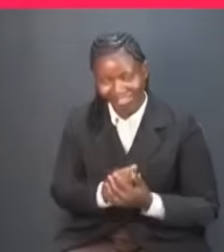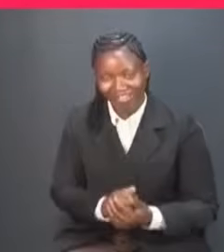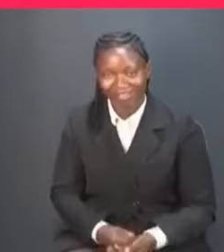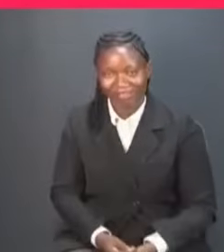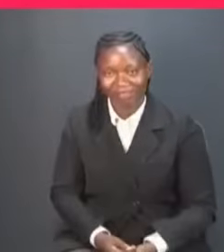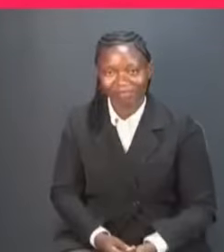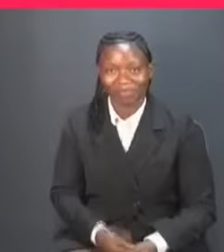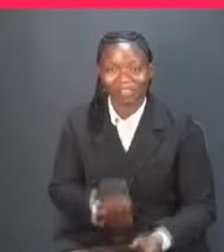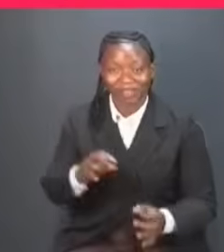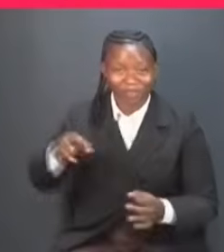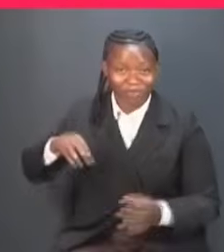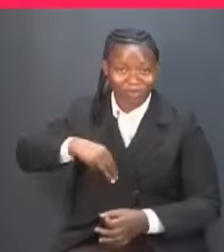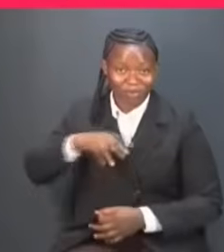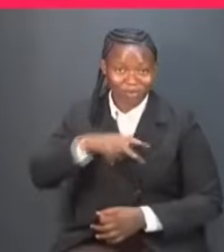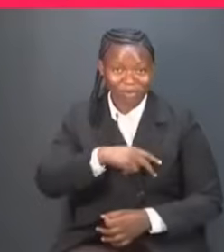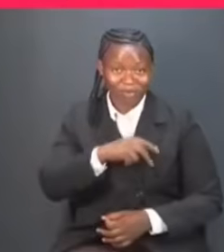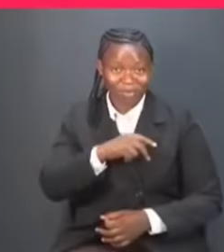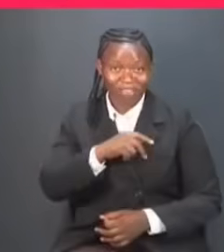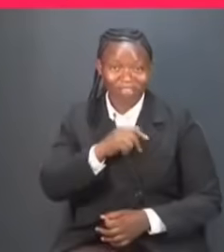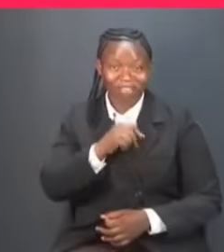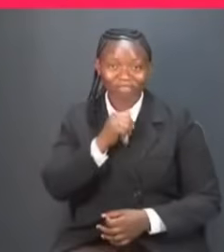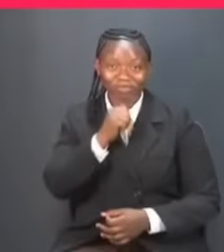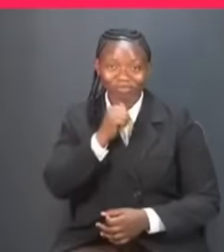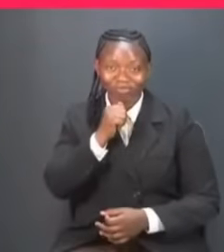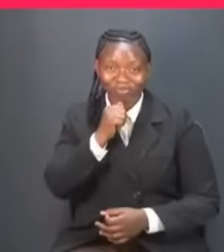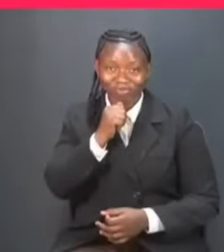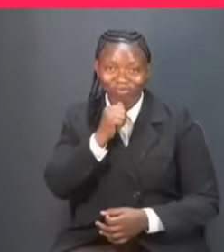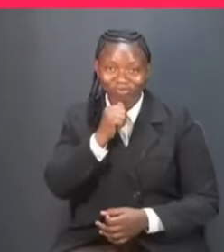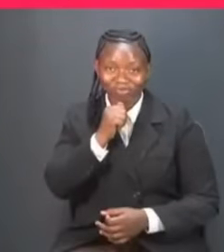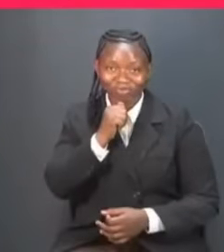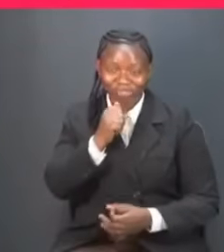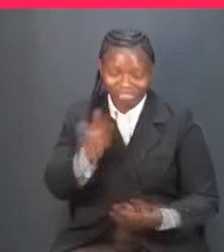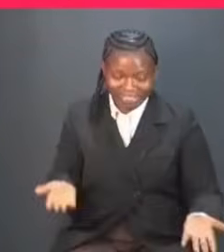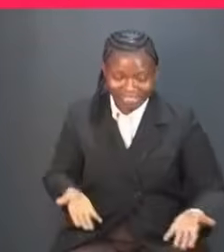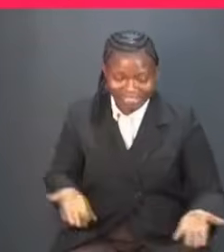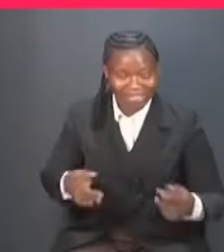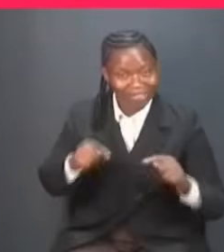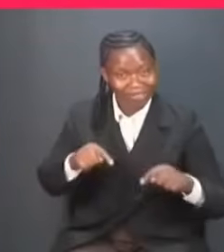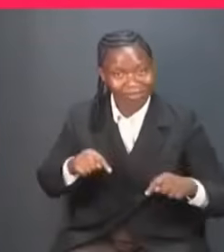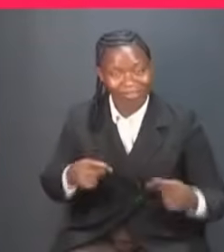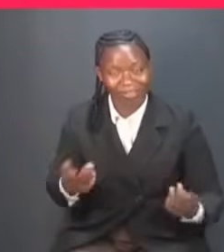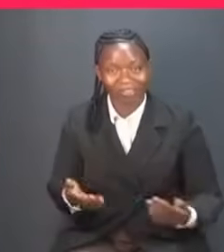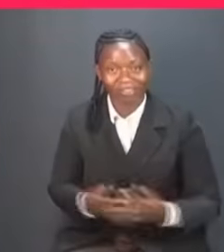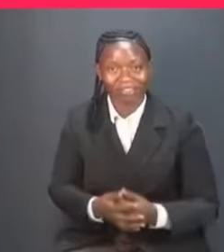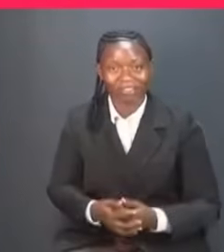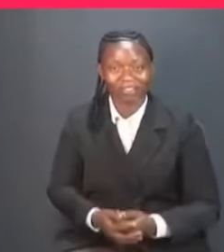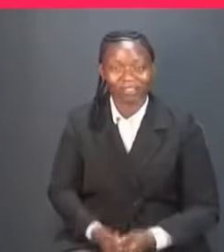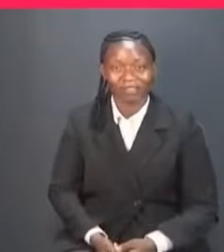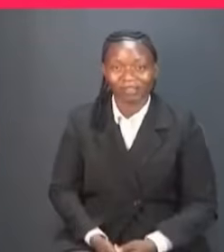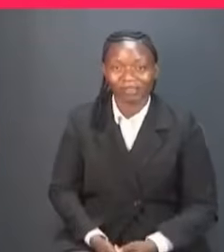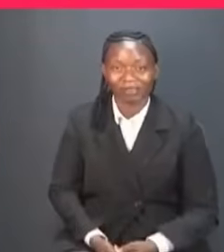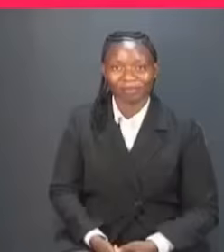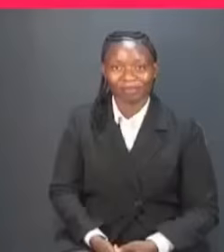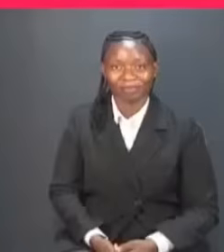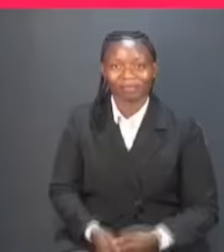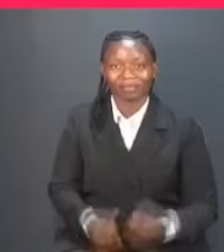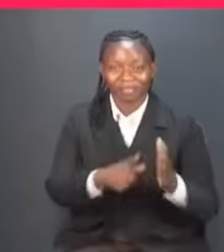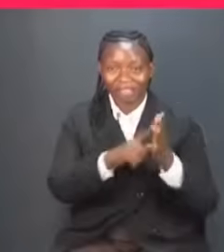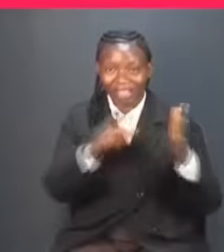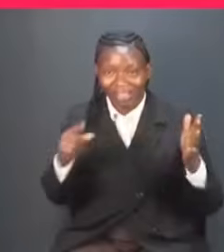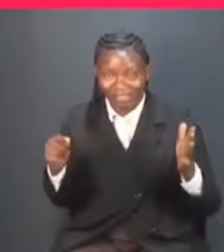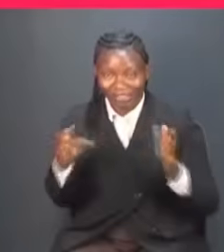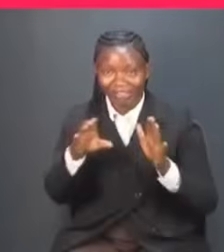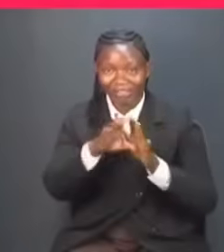If your member is unavoidably absent, you know the article in the Constitution.